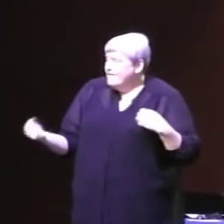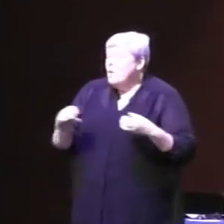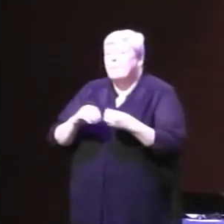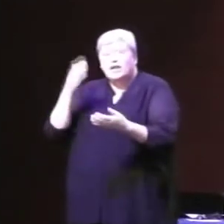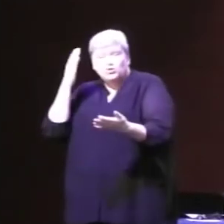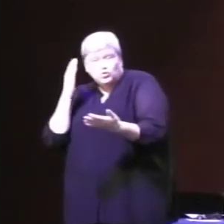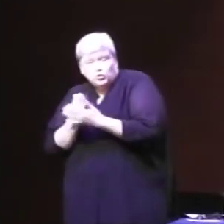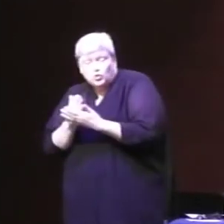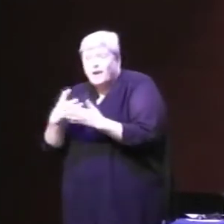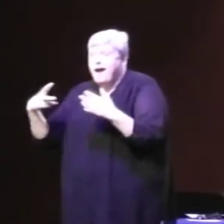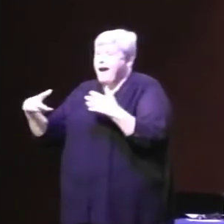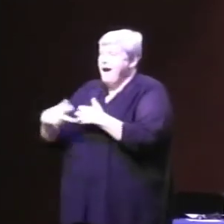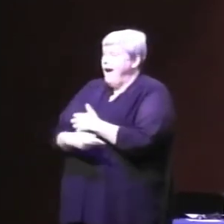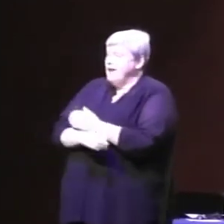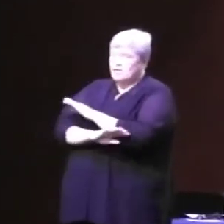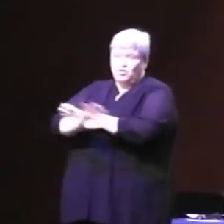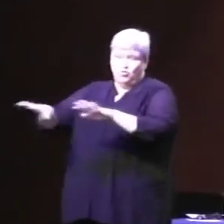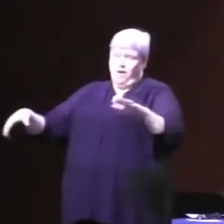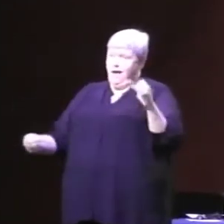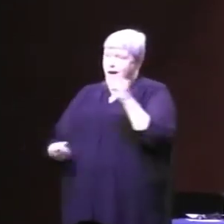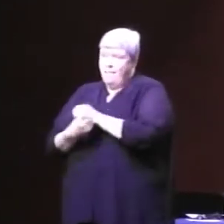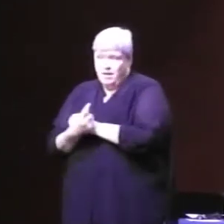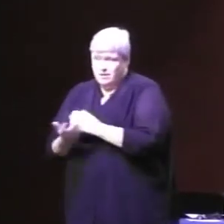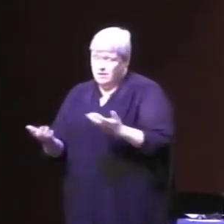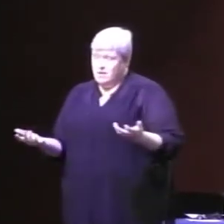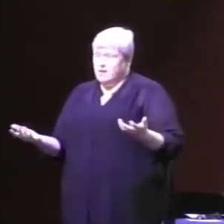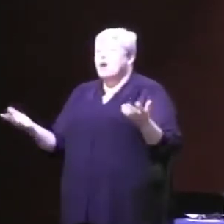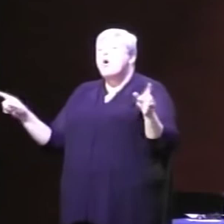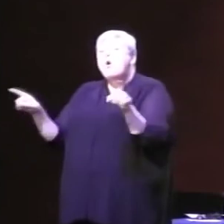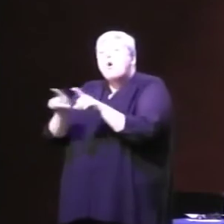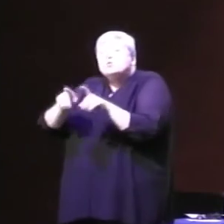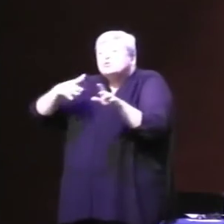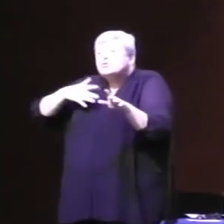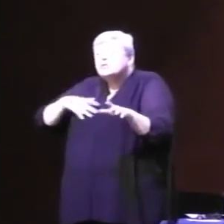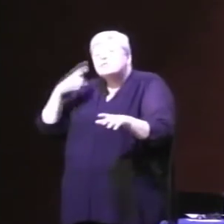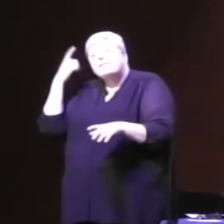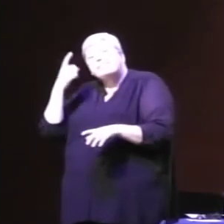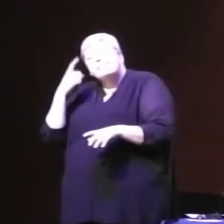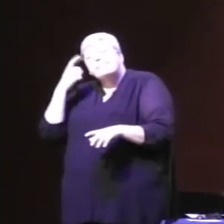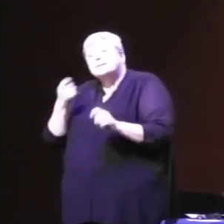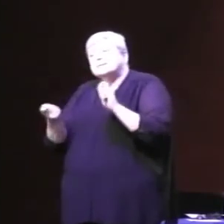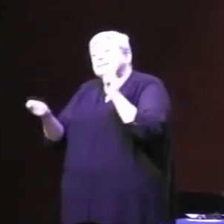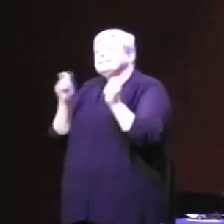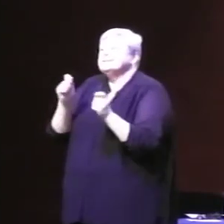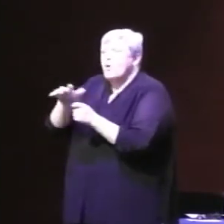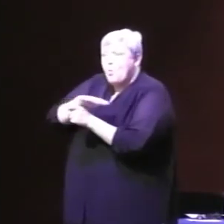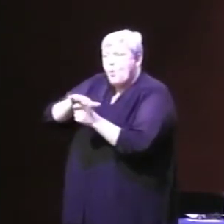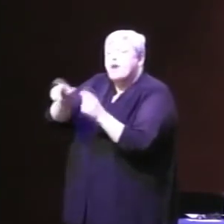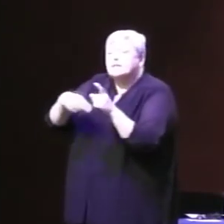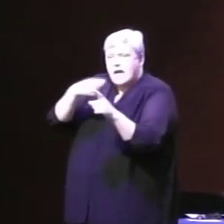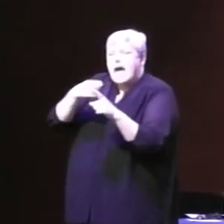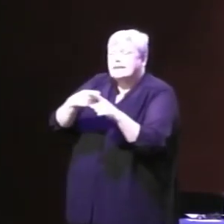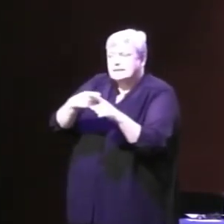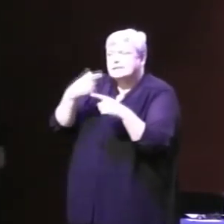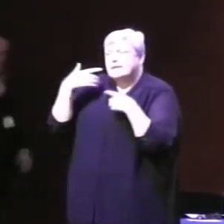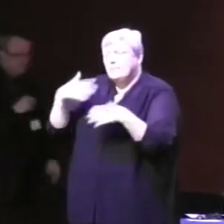sure that these cuts do not take place? We also need to look at reforming local taxation. We've had